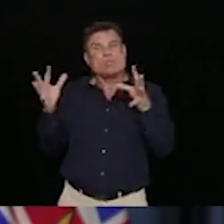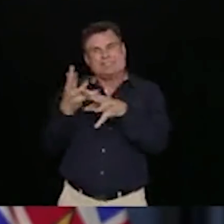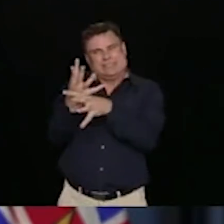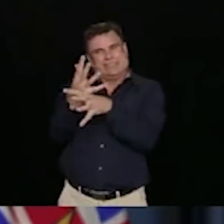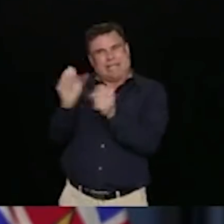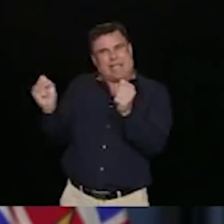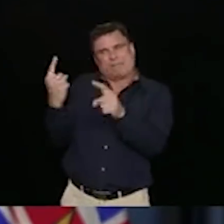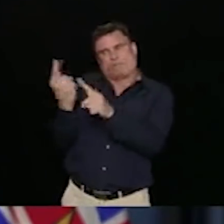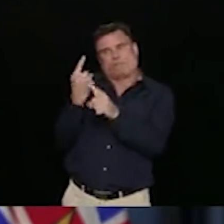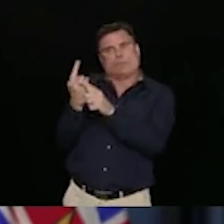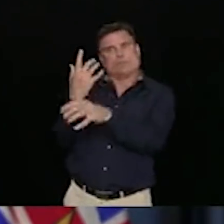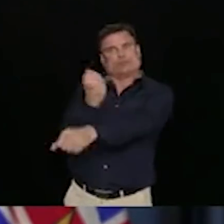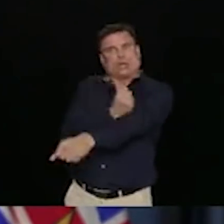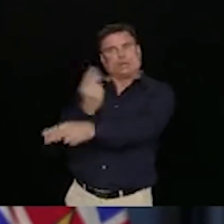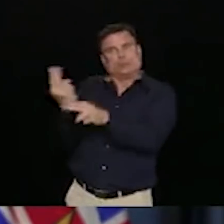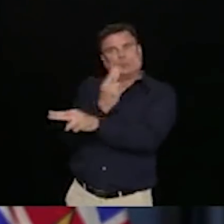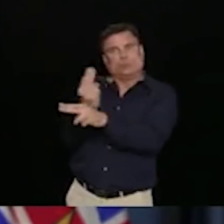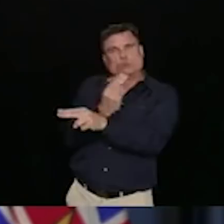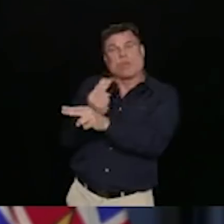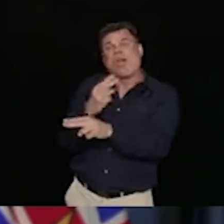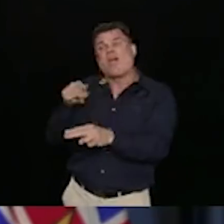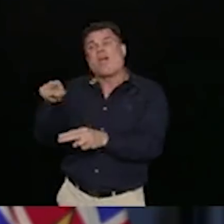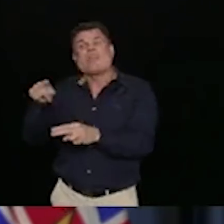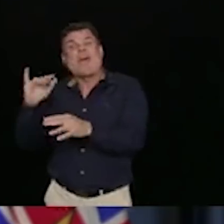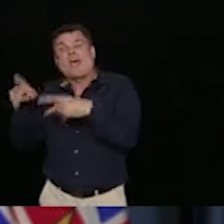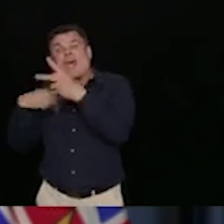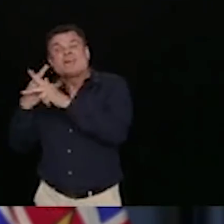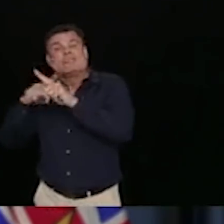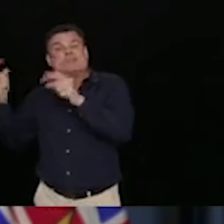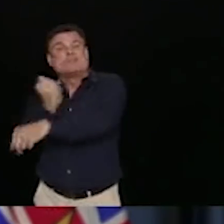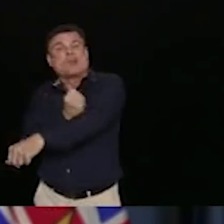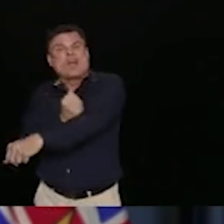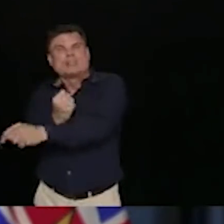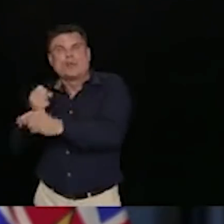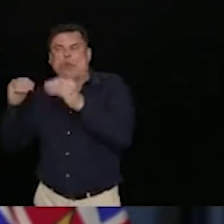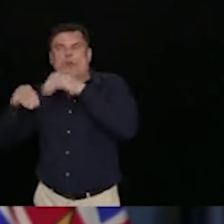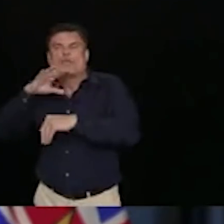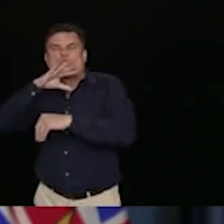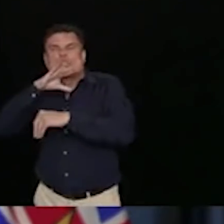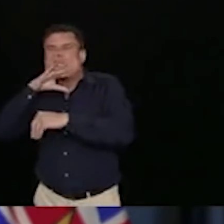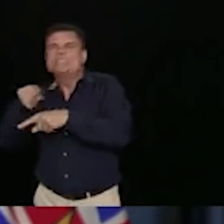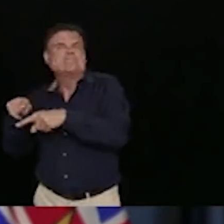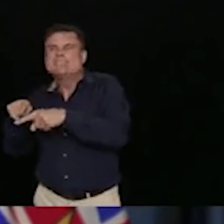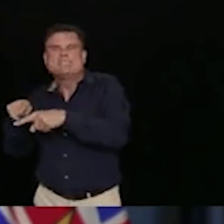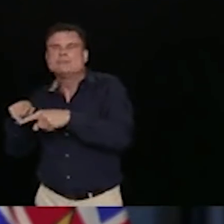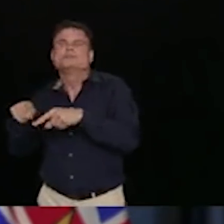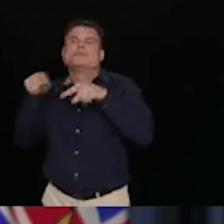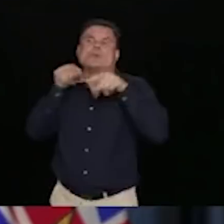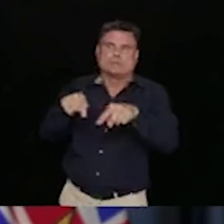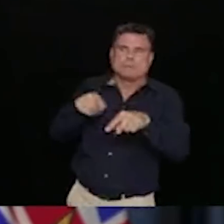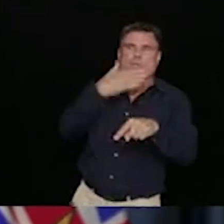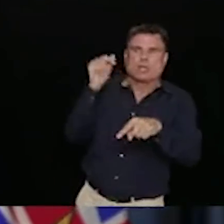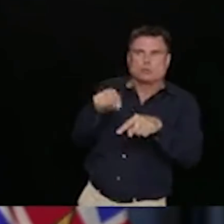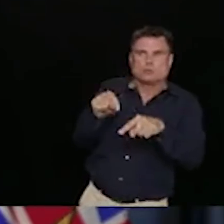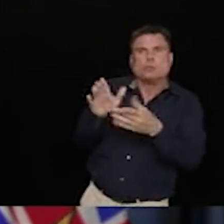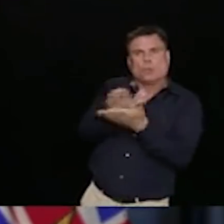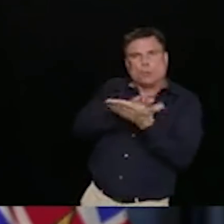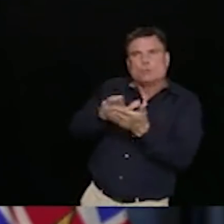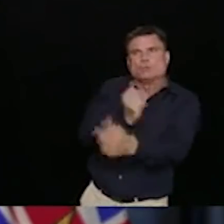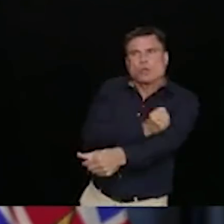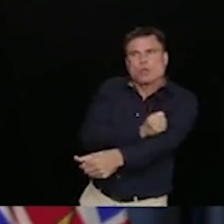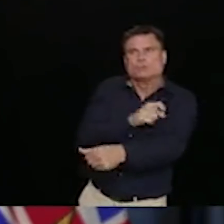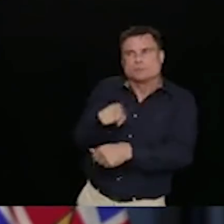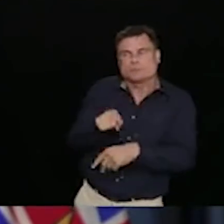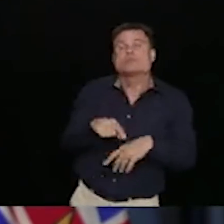not a safe drug supply, and we need to take steps to address that. Those are issues I want to raise with the federal government. We need federal intervention on the